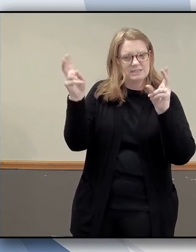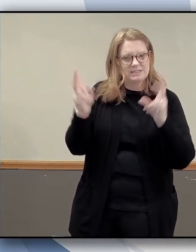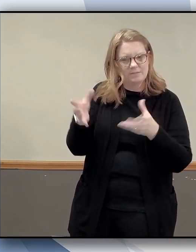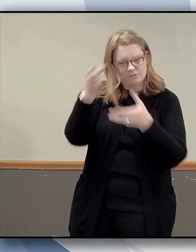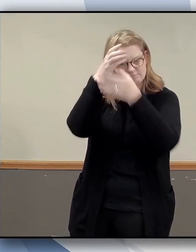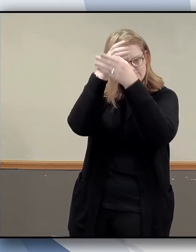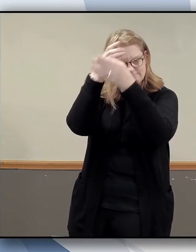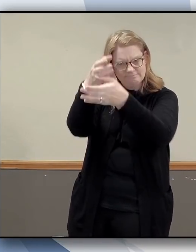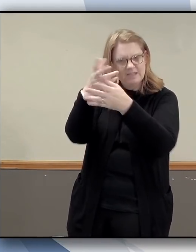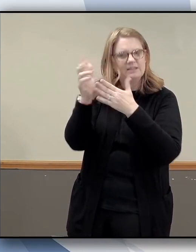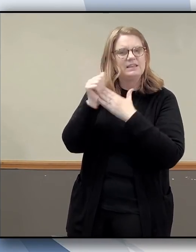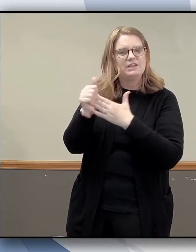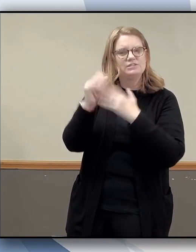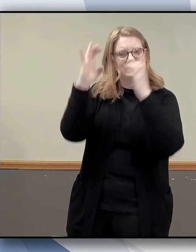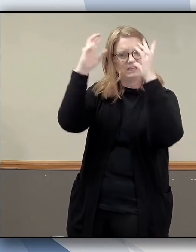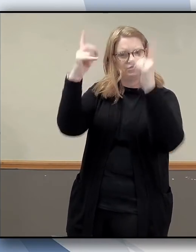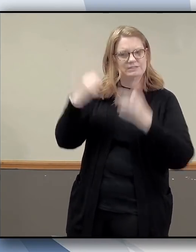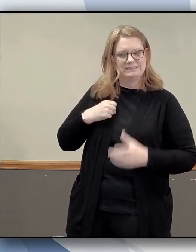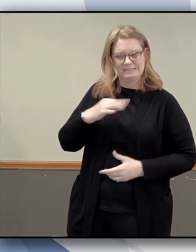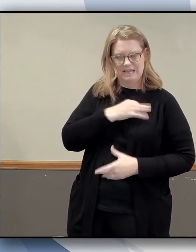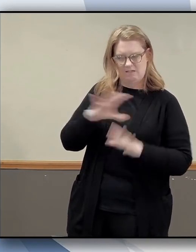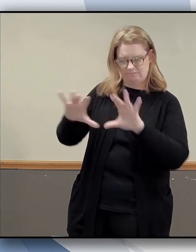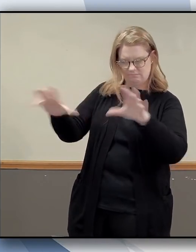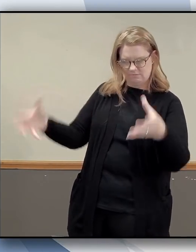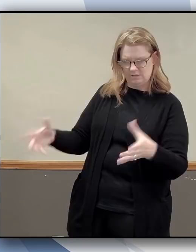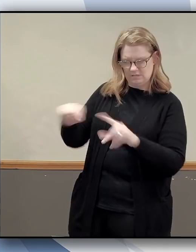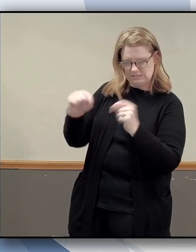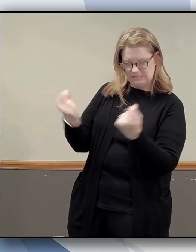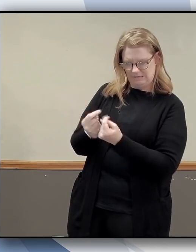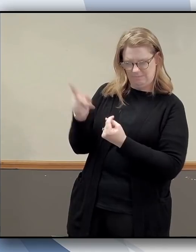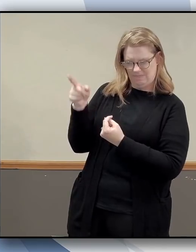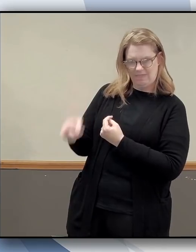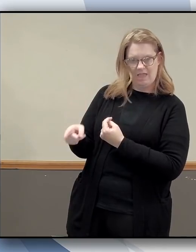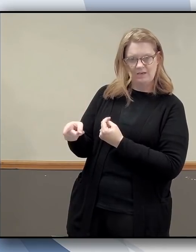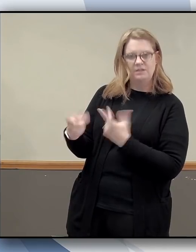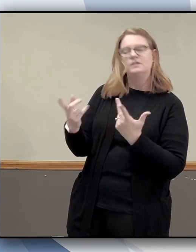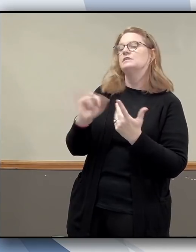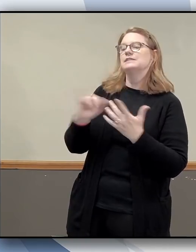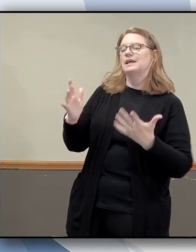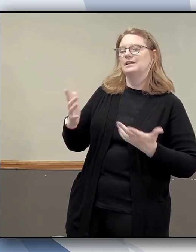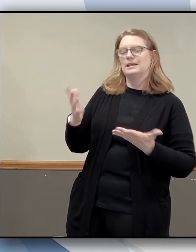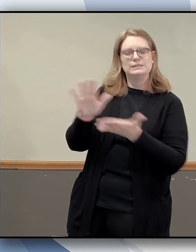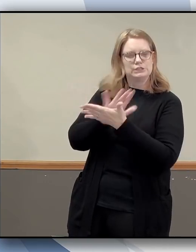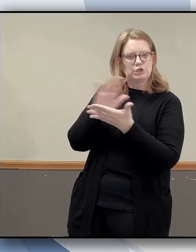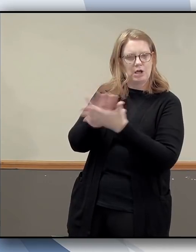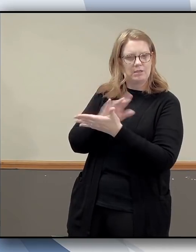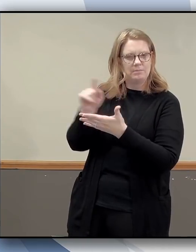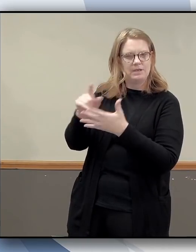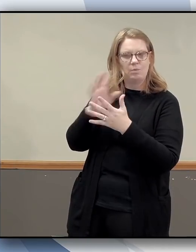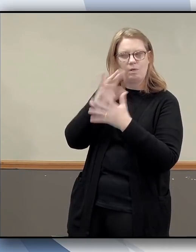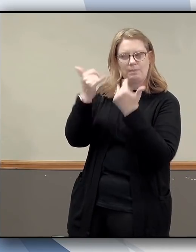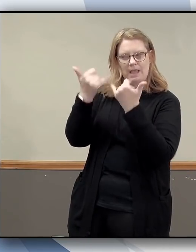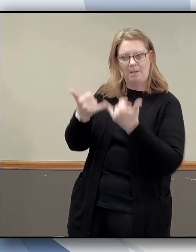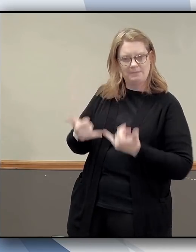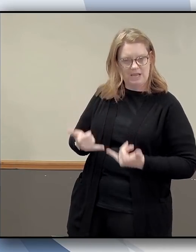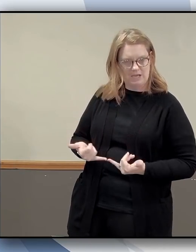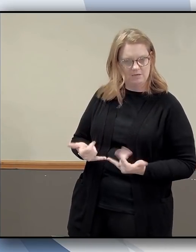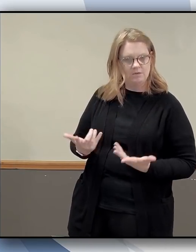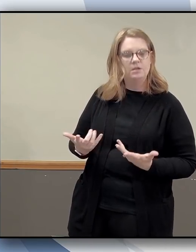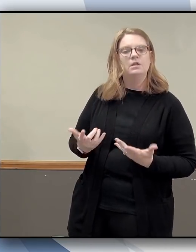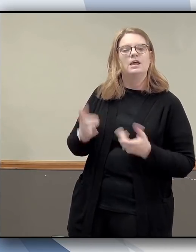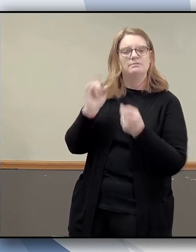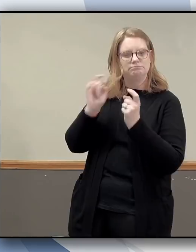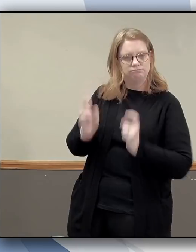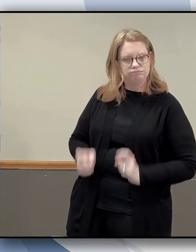and educational staff. And that team has developed a living document that's going to be updated. But in some cases,